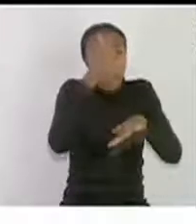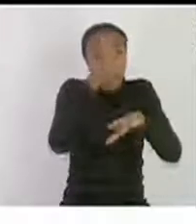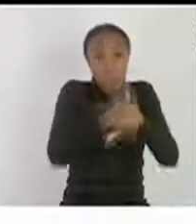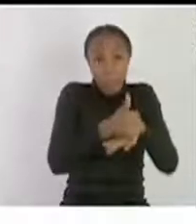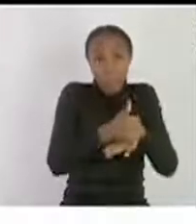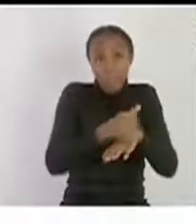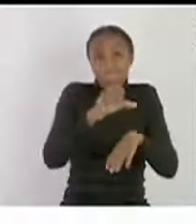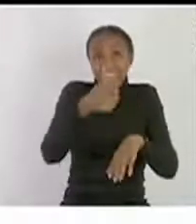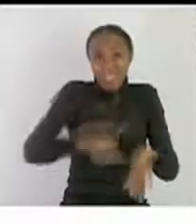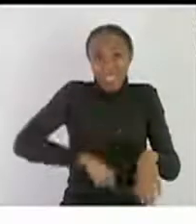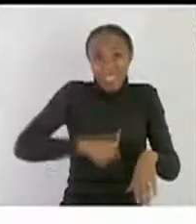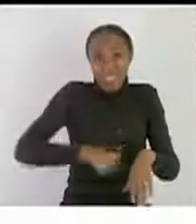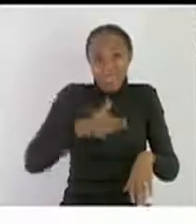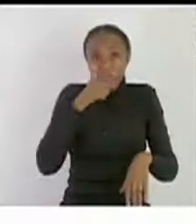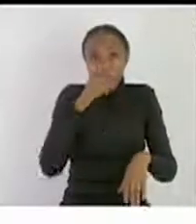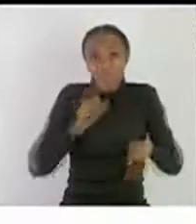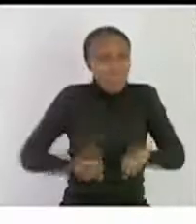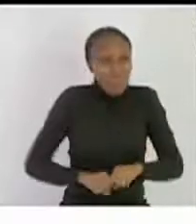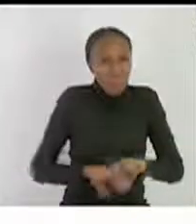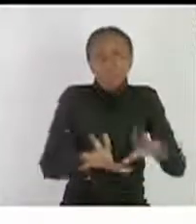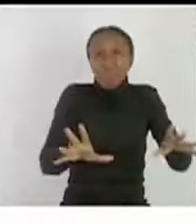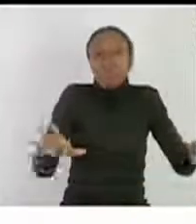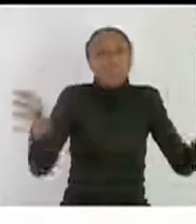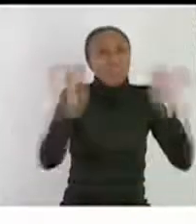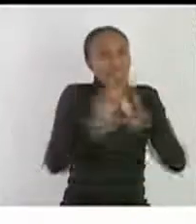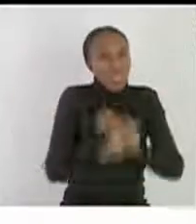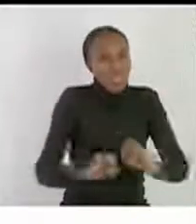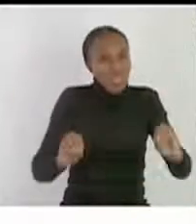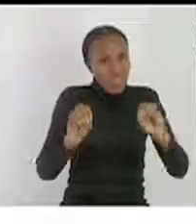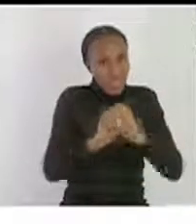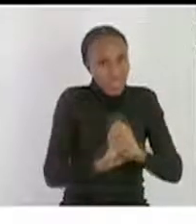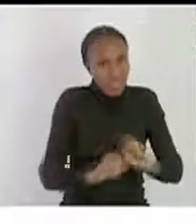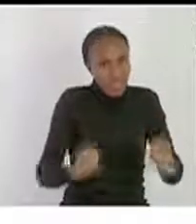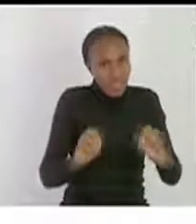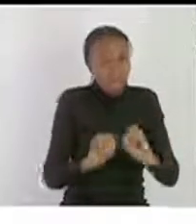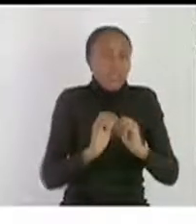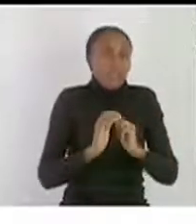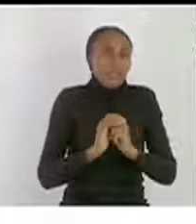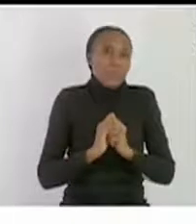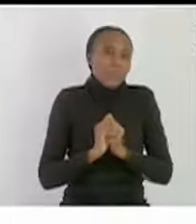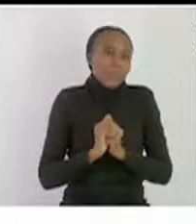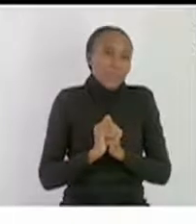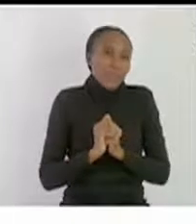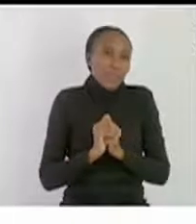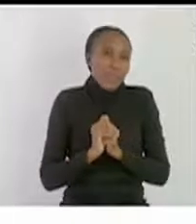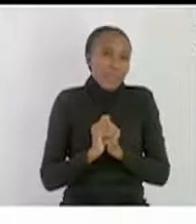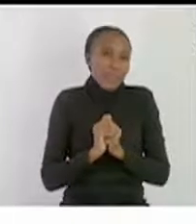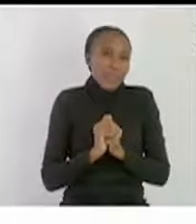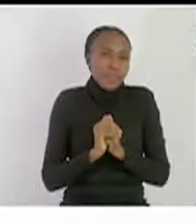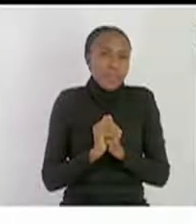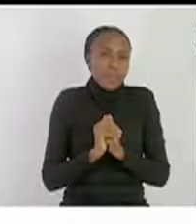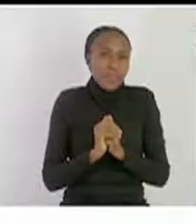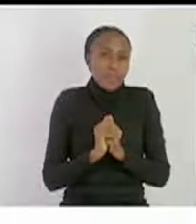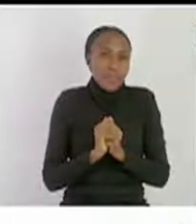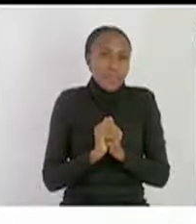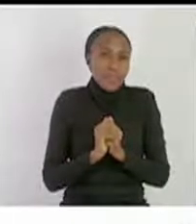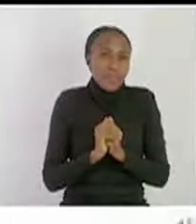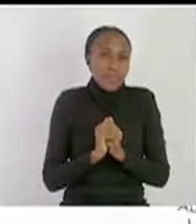diseases. Sexual abstinence requires no supply or clinic